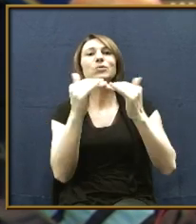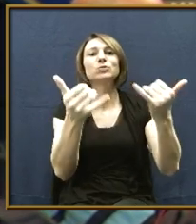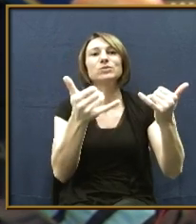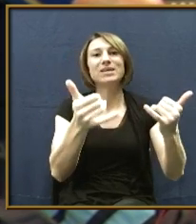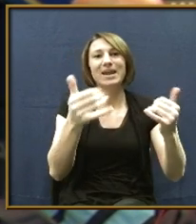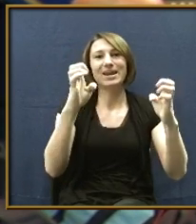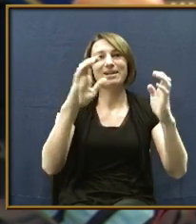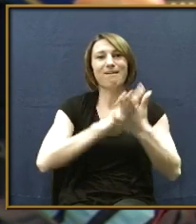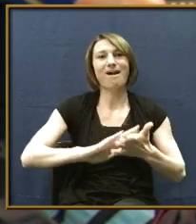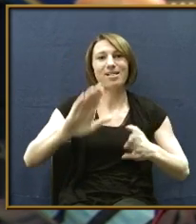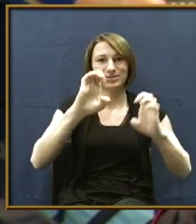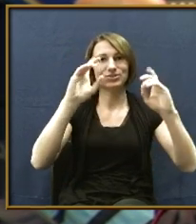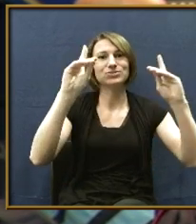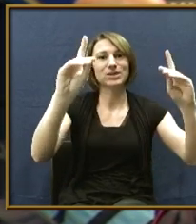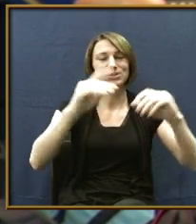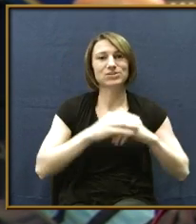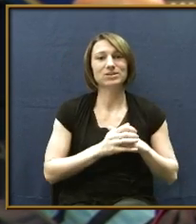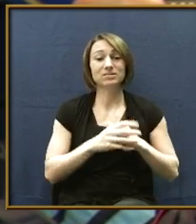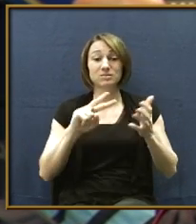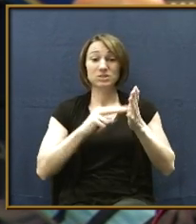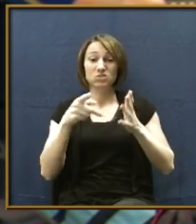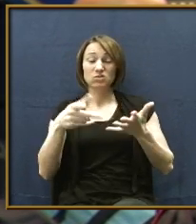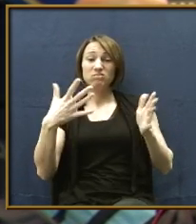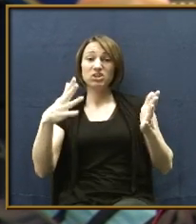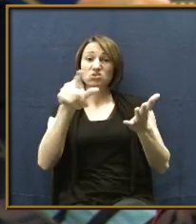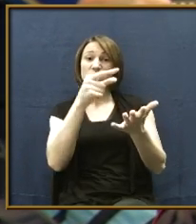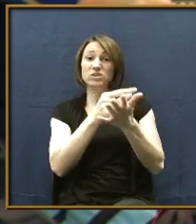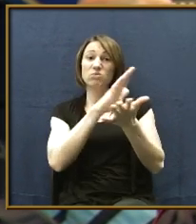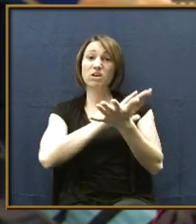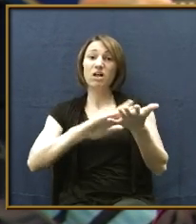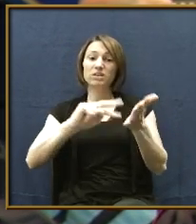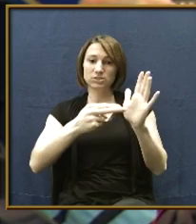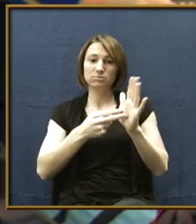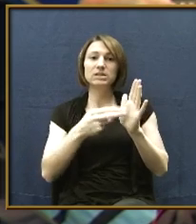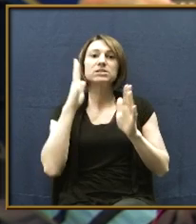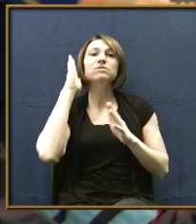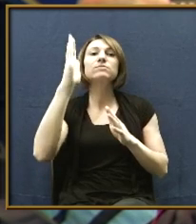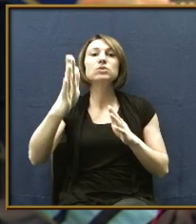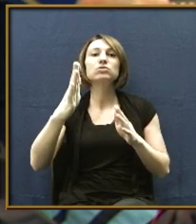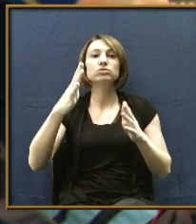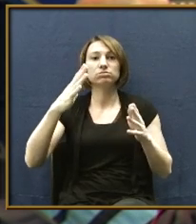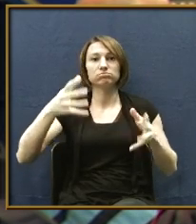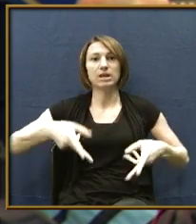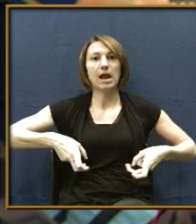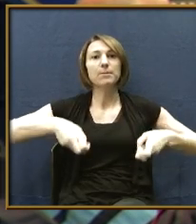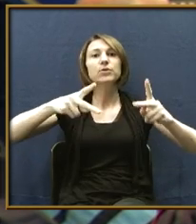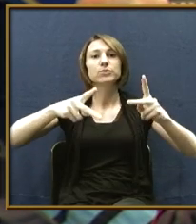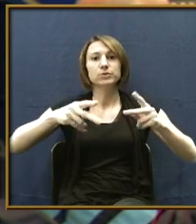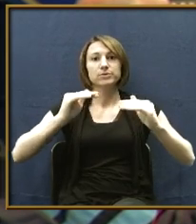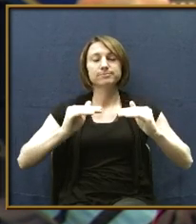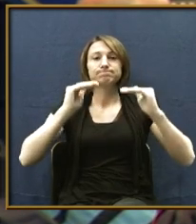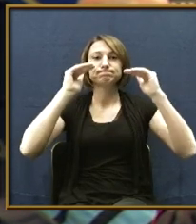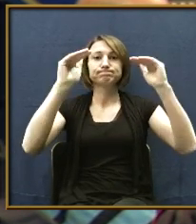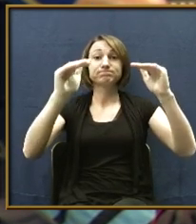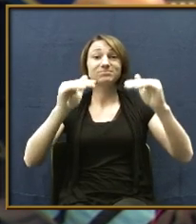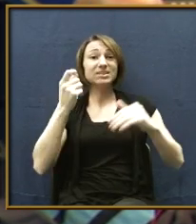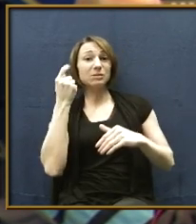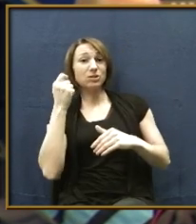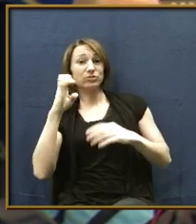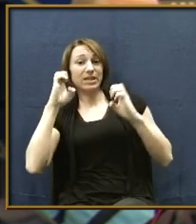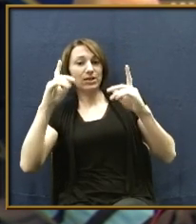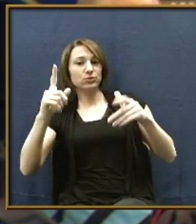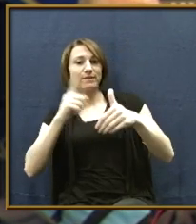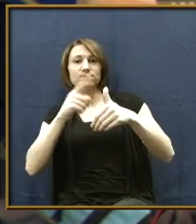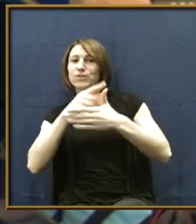gateway to better options and more opportunities. However, education is but the first step.